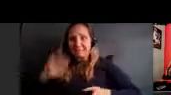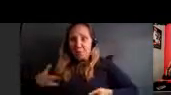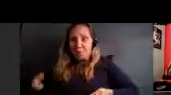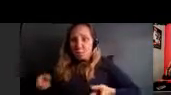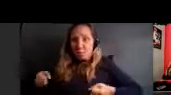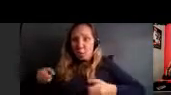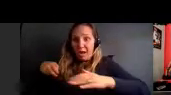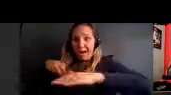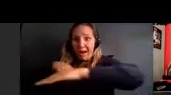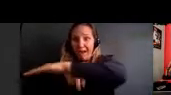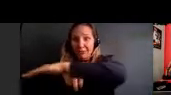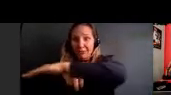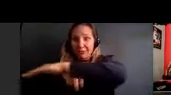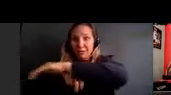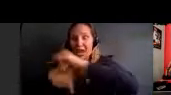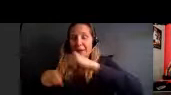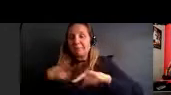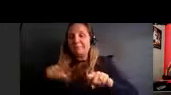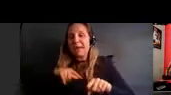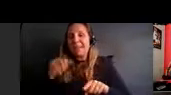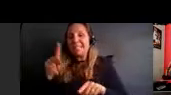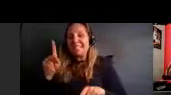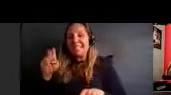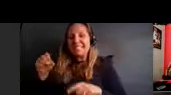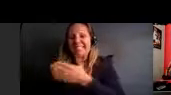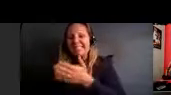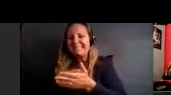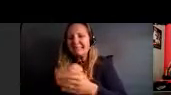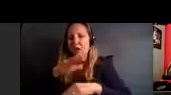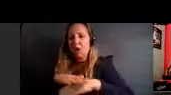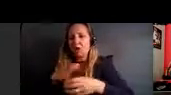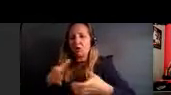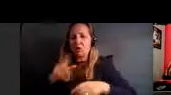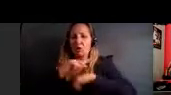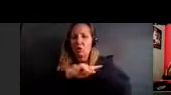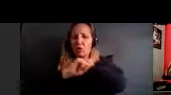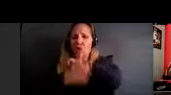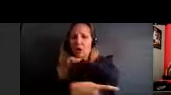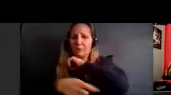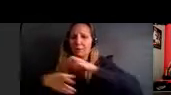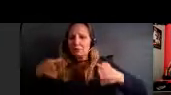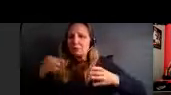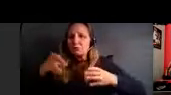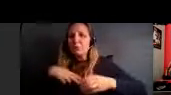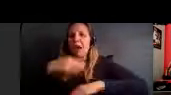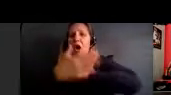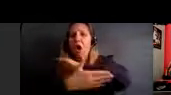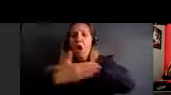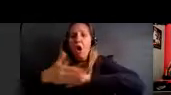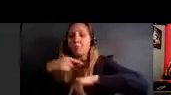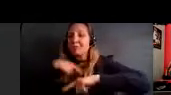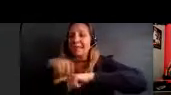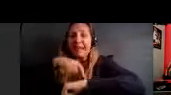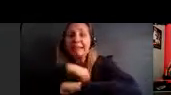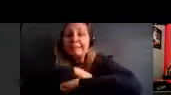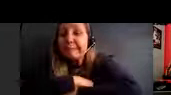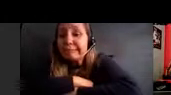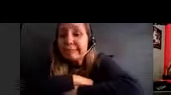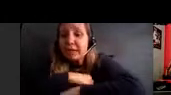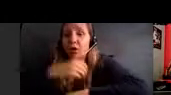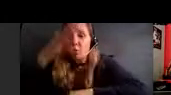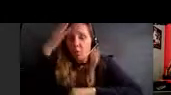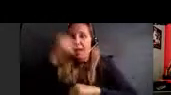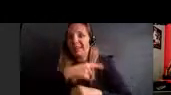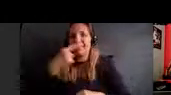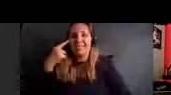it, I'm bashing my knees up against the trash can, or I can't put my arms or lean my arms up against the counter because people just thought it was